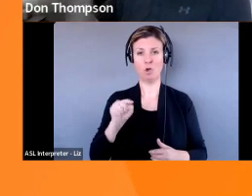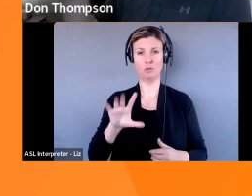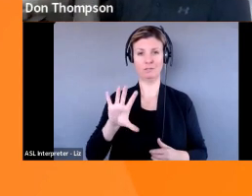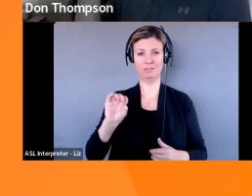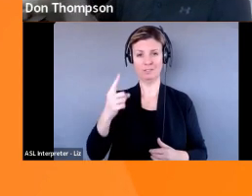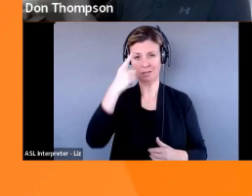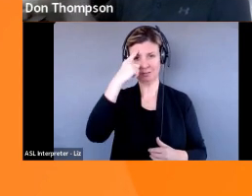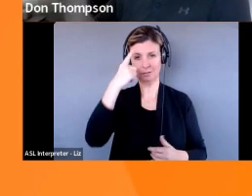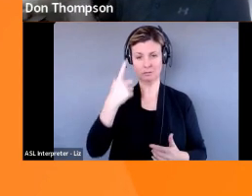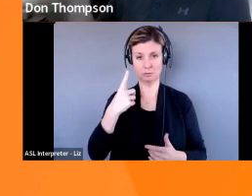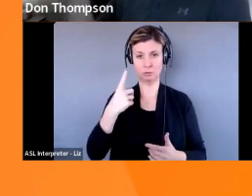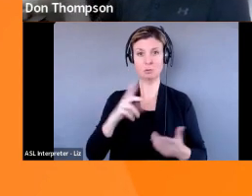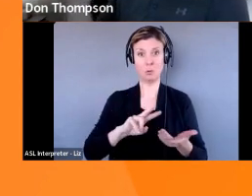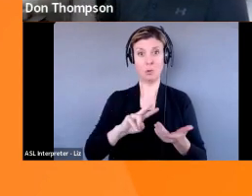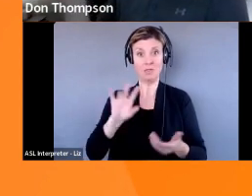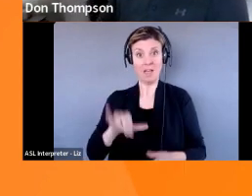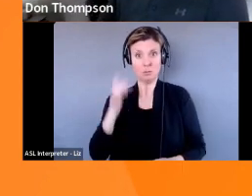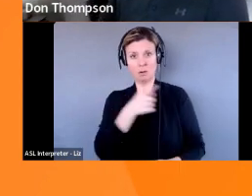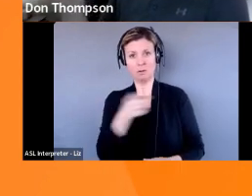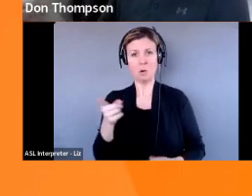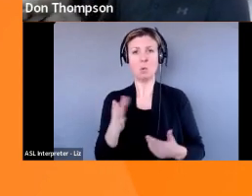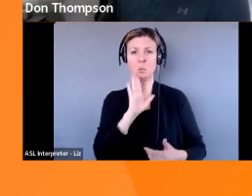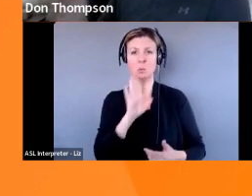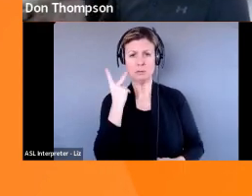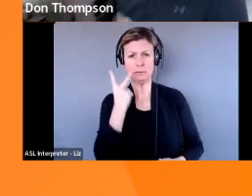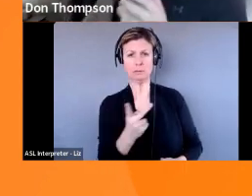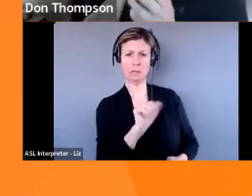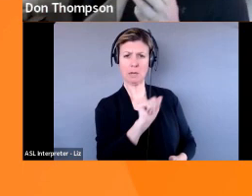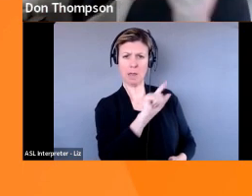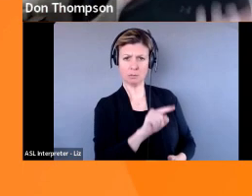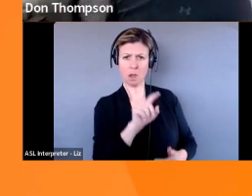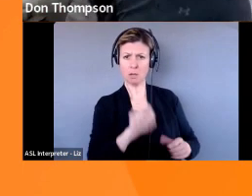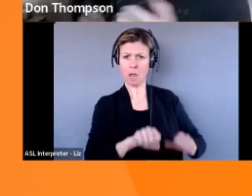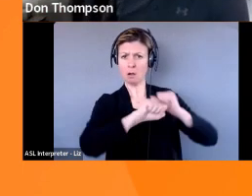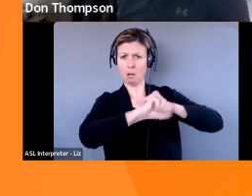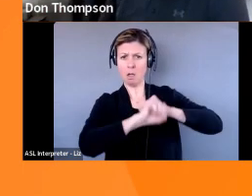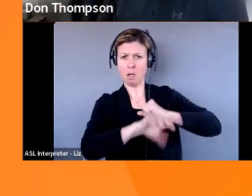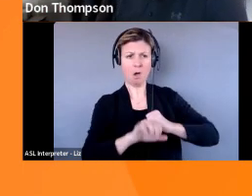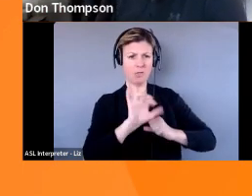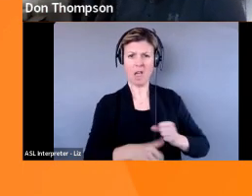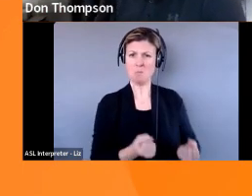see multi-packs of product being sold, because just as I'm sure you've had shipping something